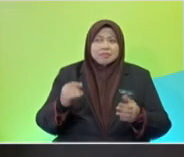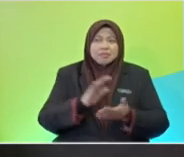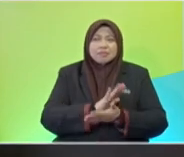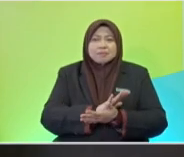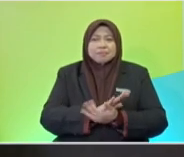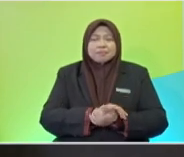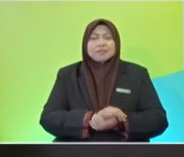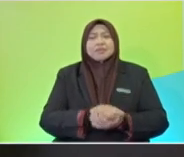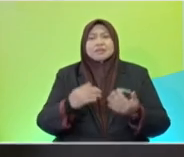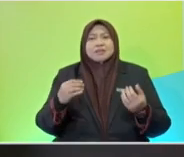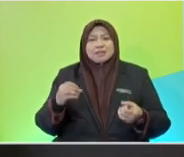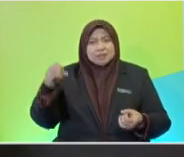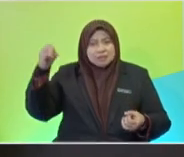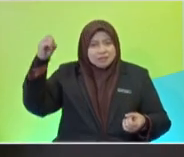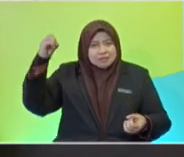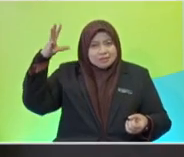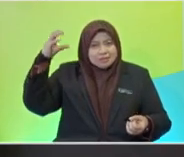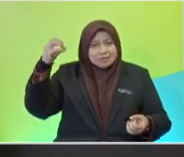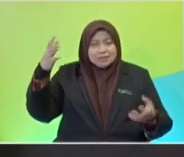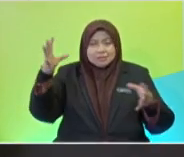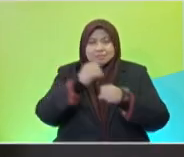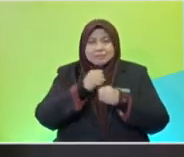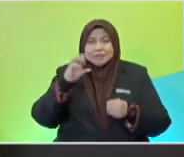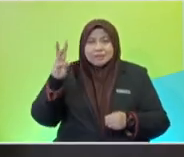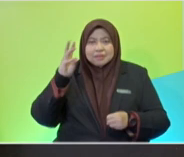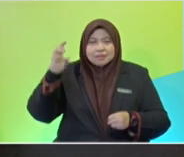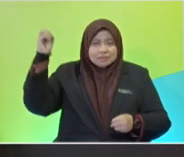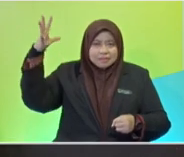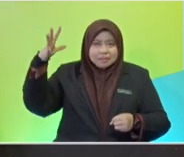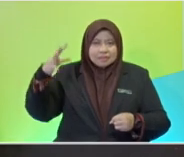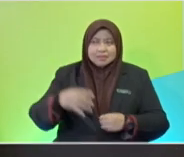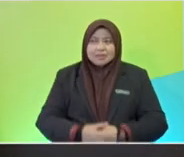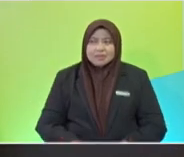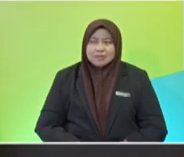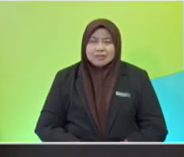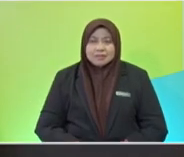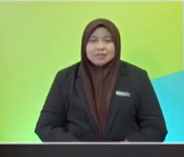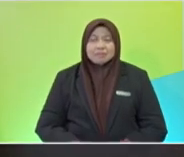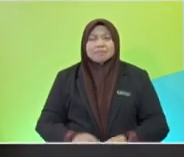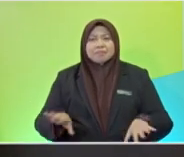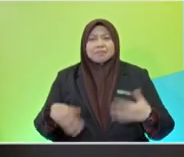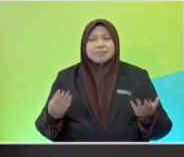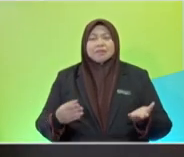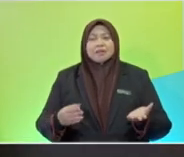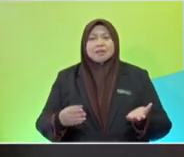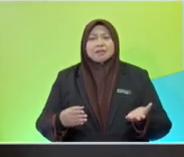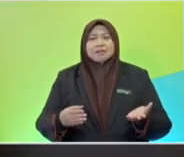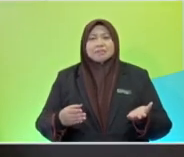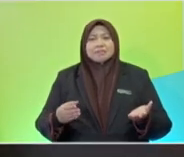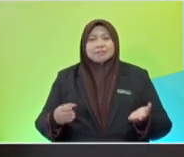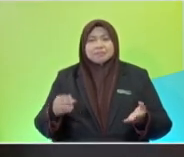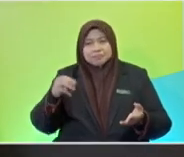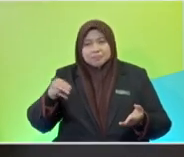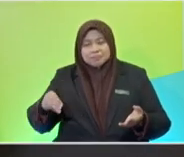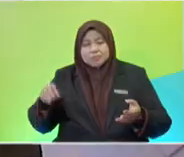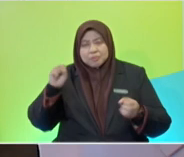6 stars! Wow! Thank you so much. But what about the pupils at home? If let's say they want to get the materials from our lesson or any enhancement exercises, from where can